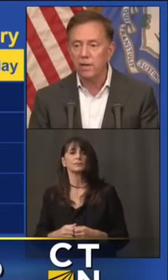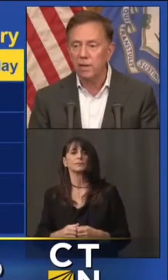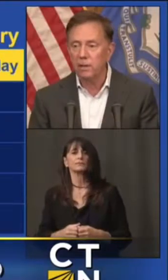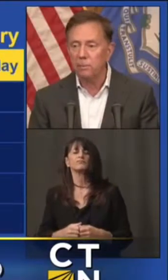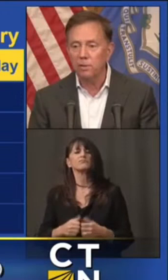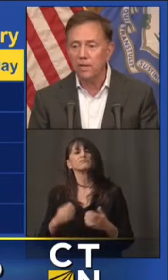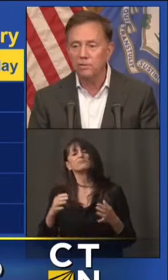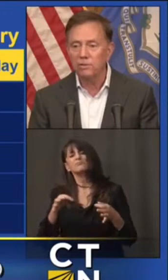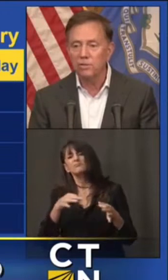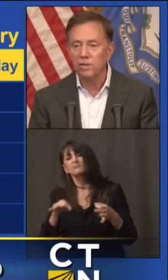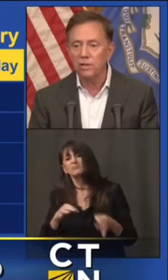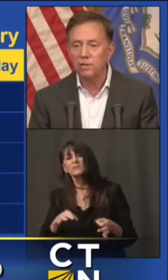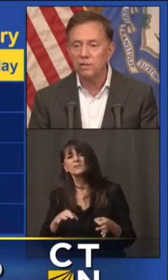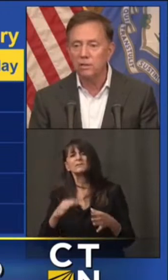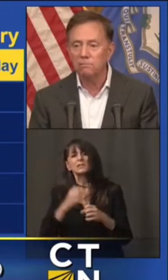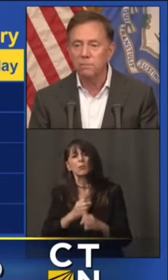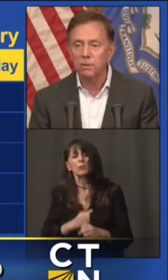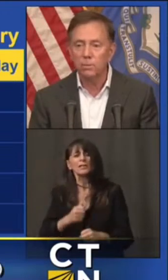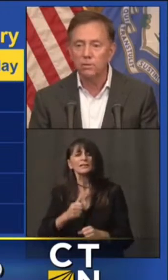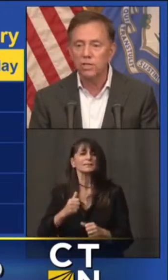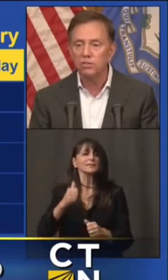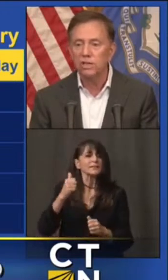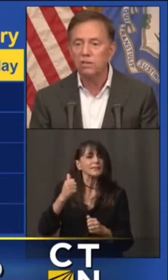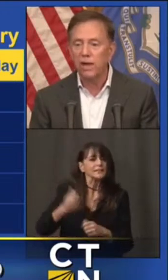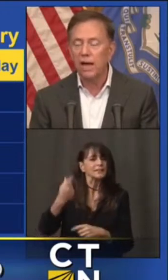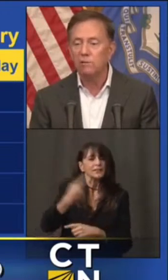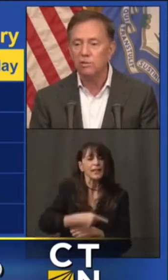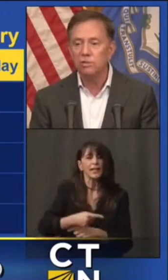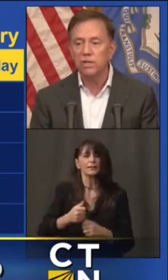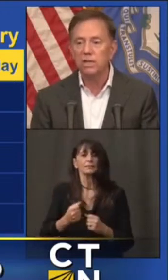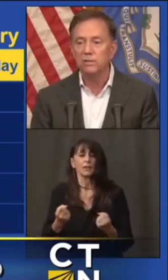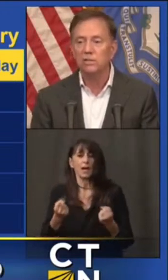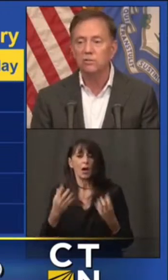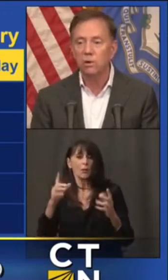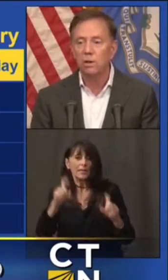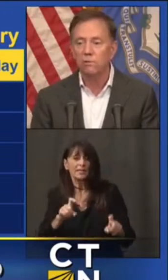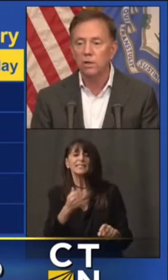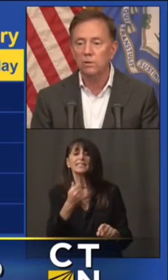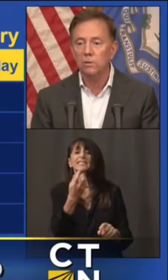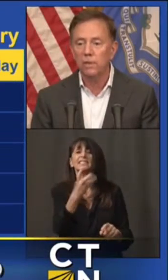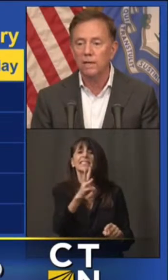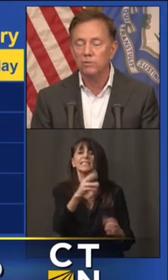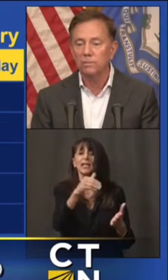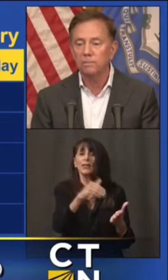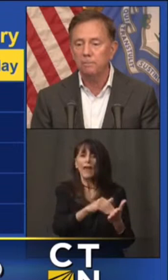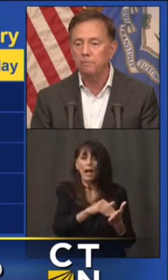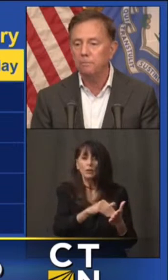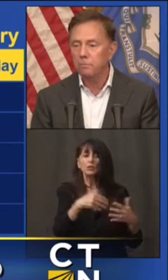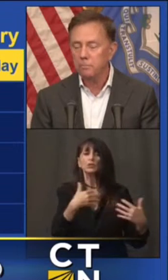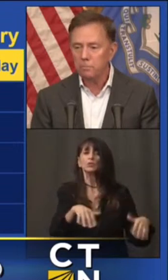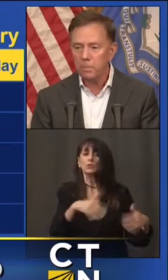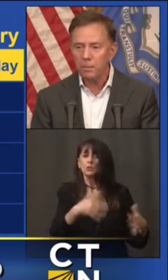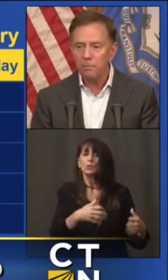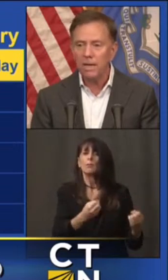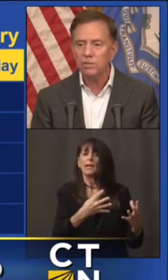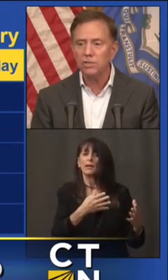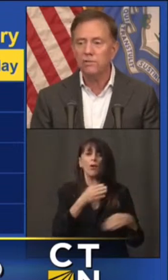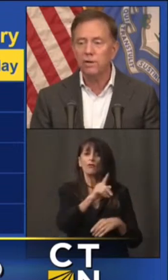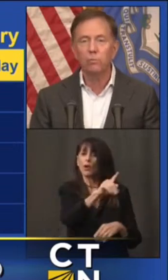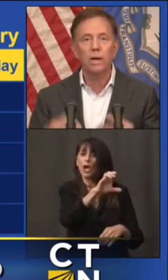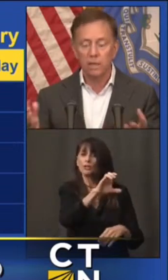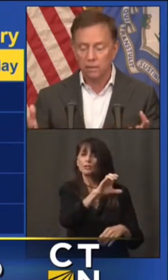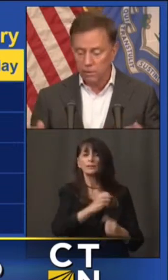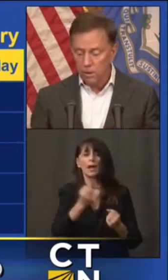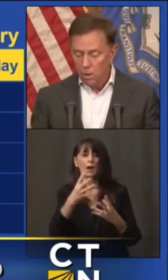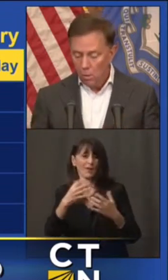think a couple of things. You see another almost 16,000 tests. That's well over 100,000. Positivity